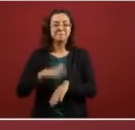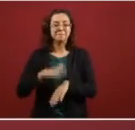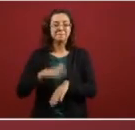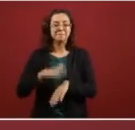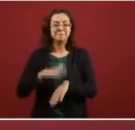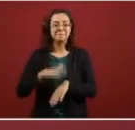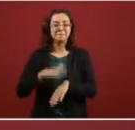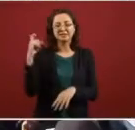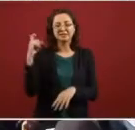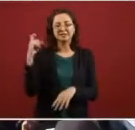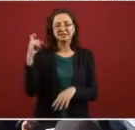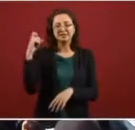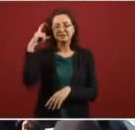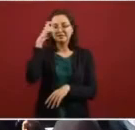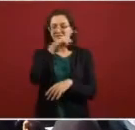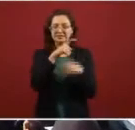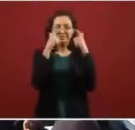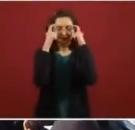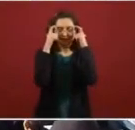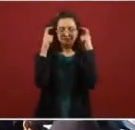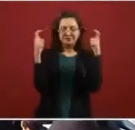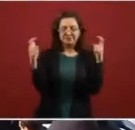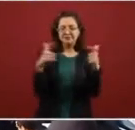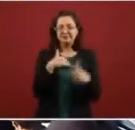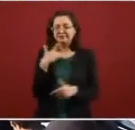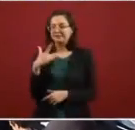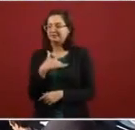major tension. Para nosotros.